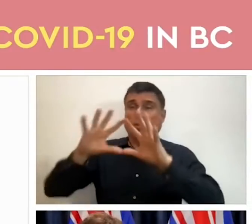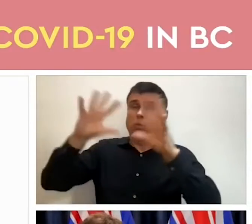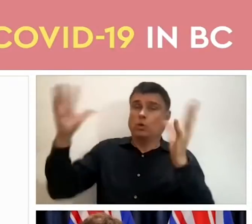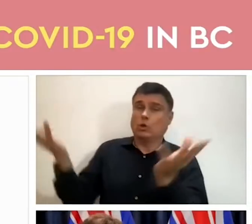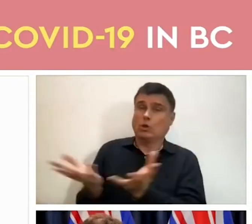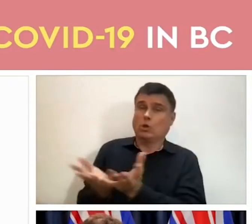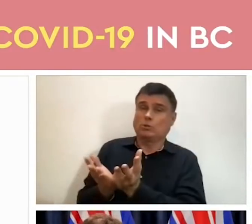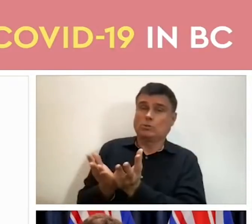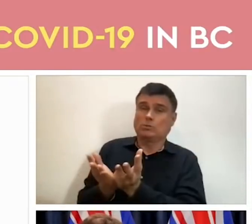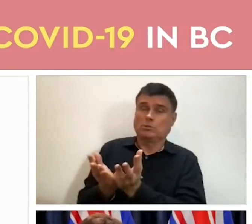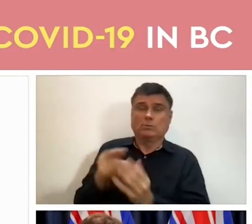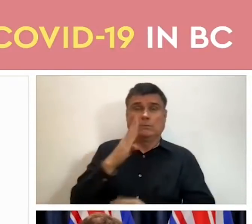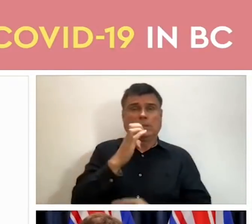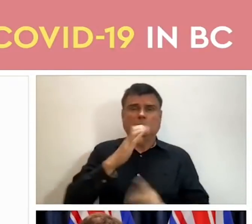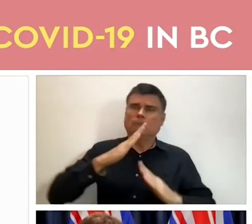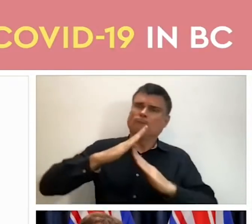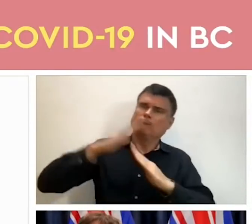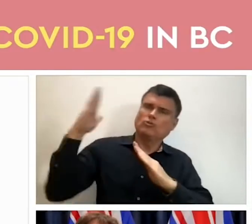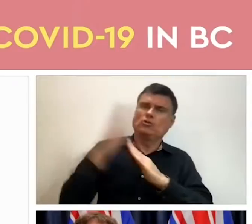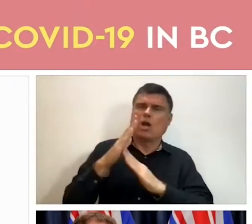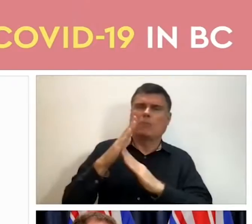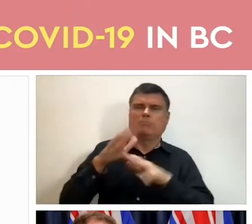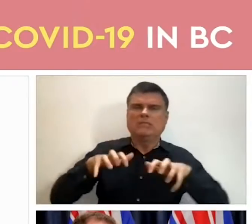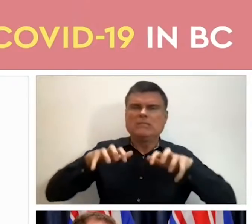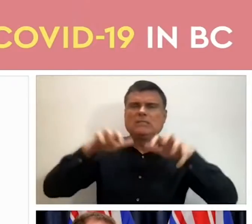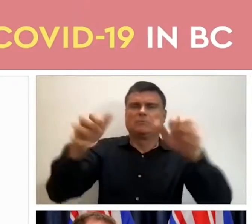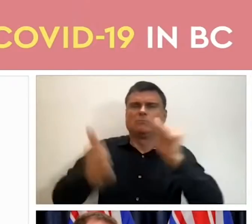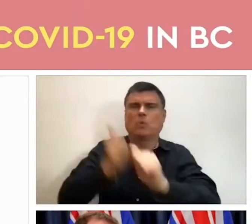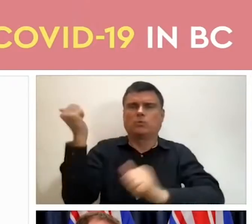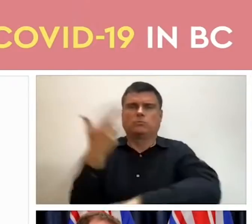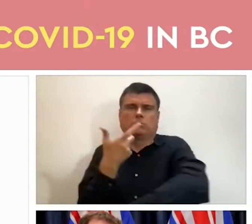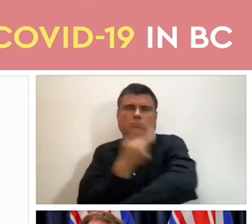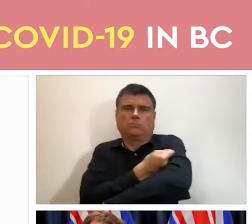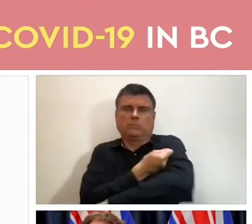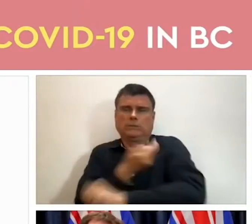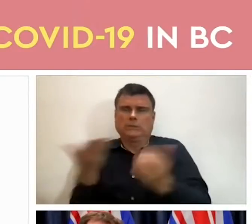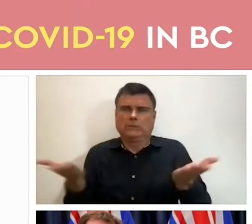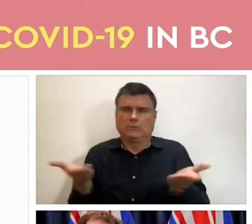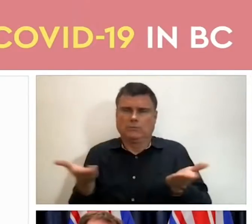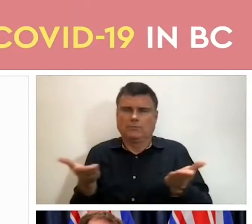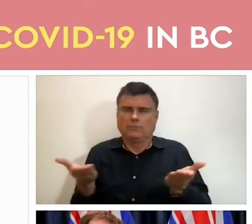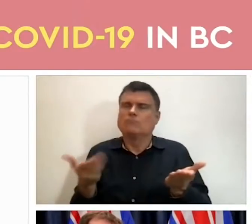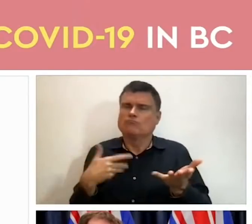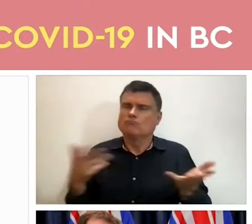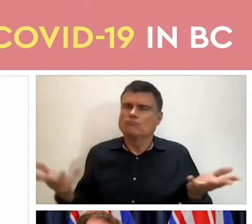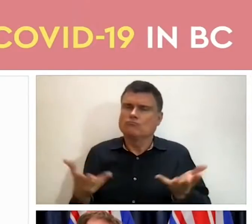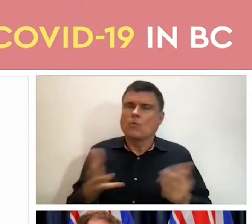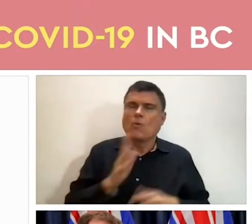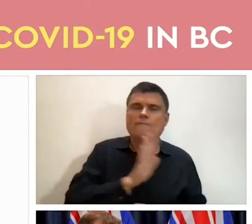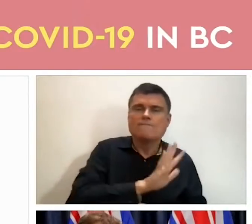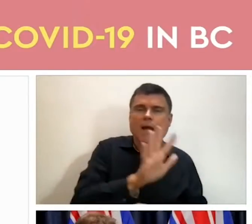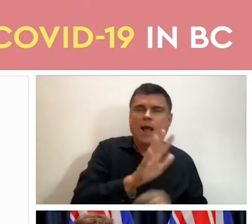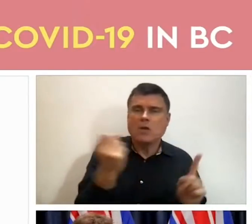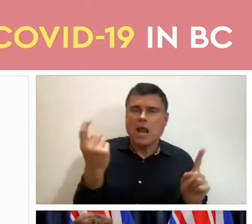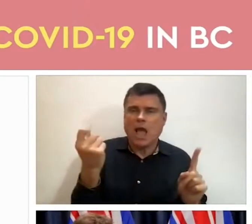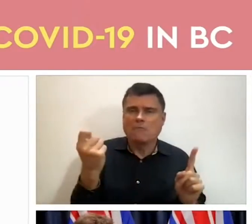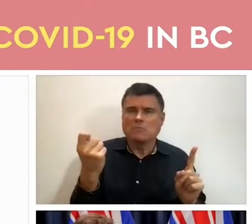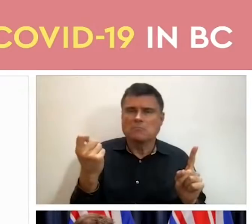second doses. And our effort for children 5 to 11 has now reached, I think, as of today's numbers are